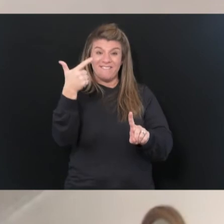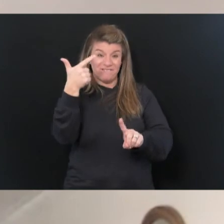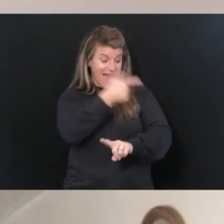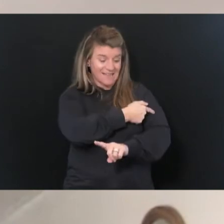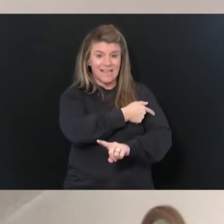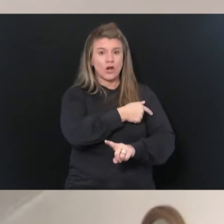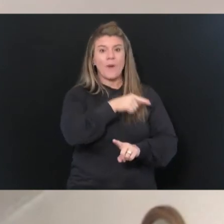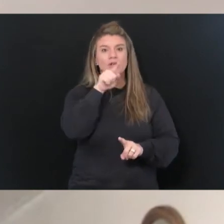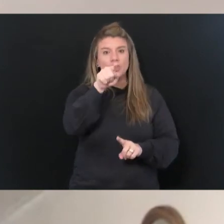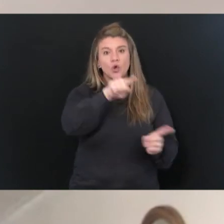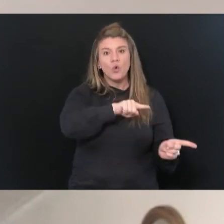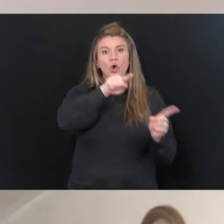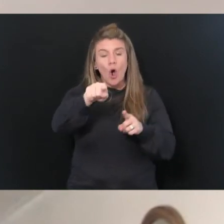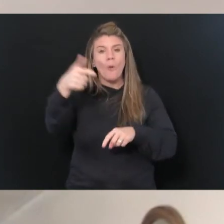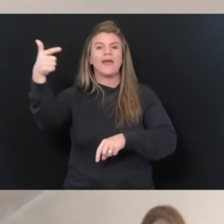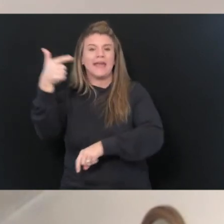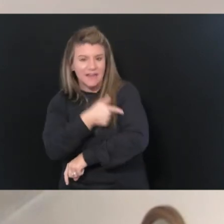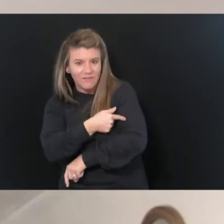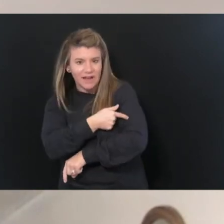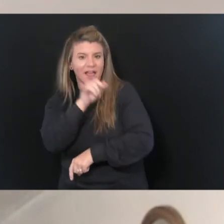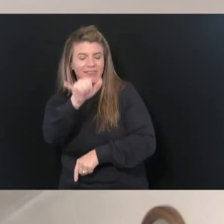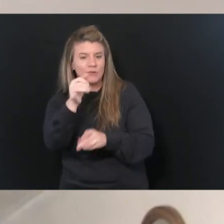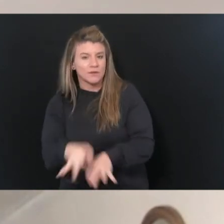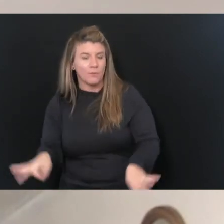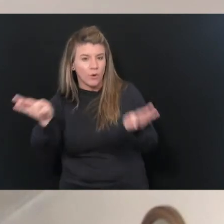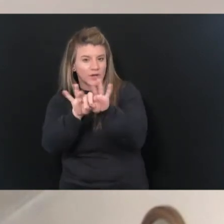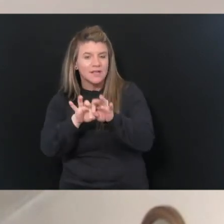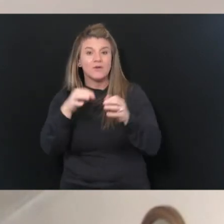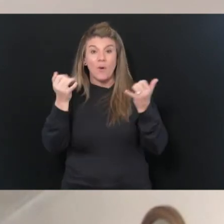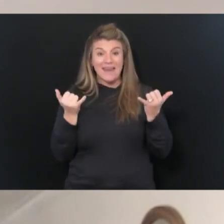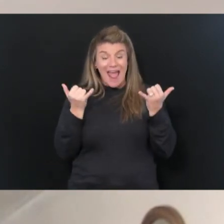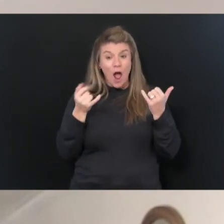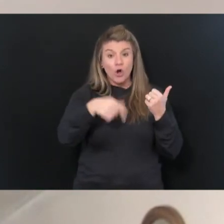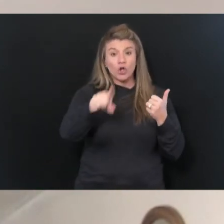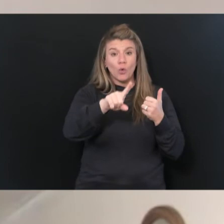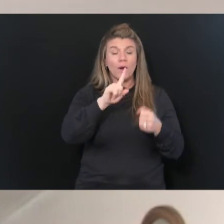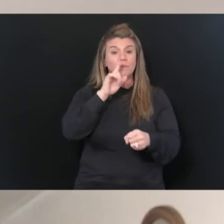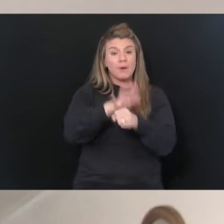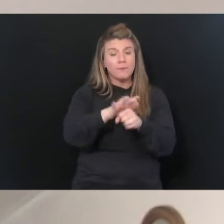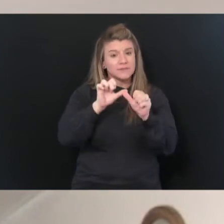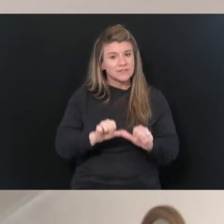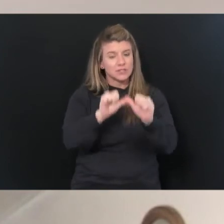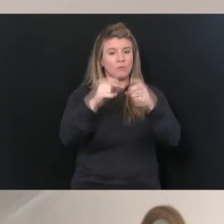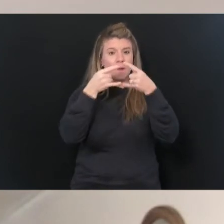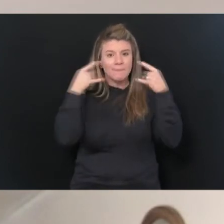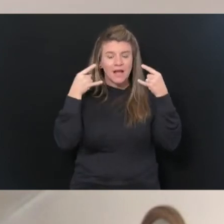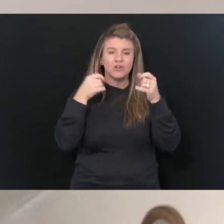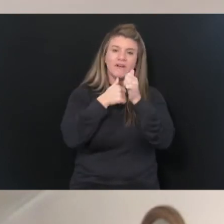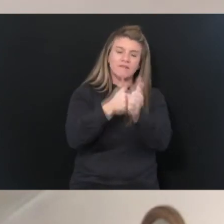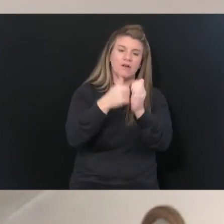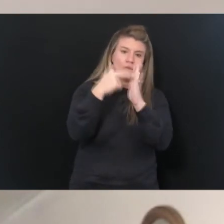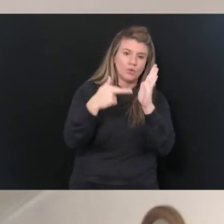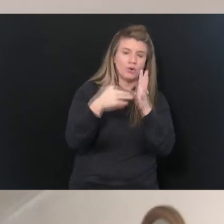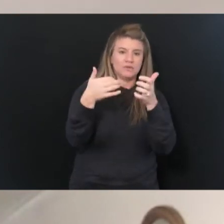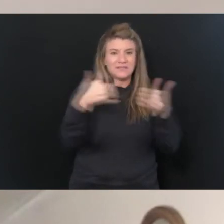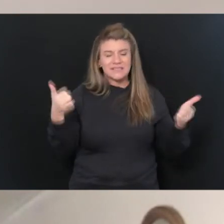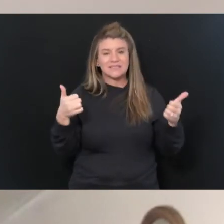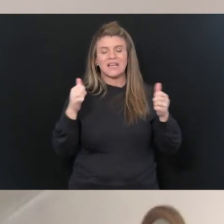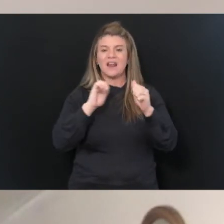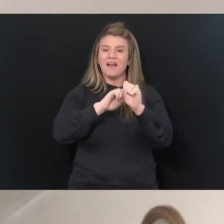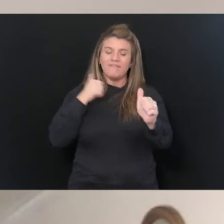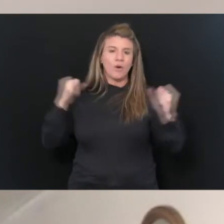it. Keep up the commitment to wear your mask and follow the right rules for distancing and avoiding